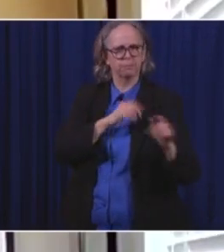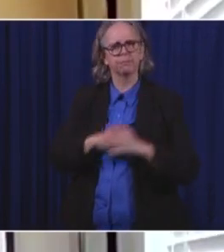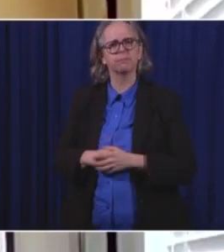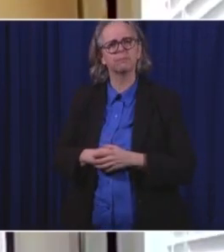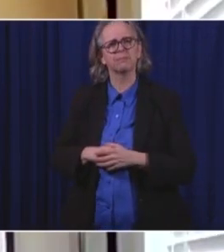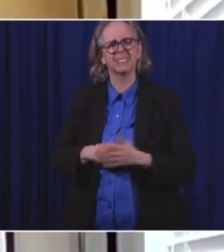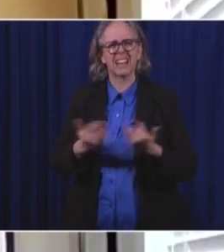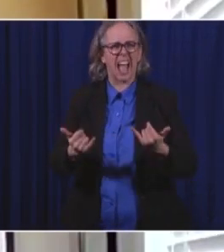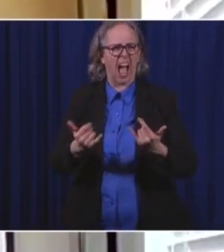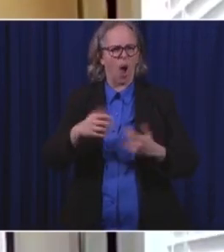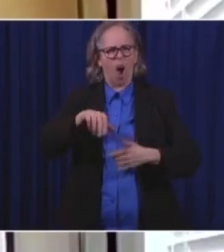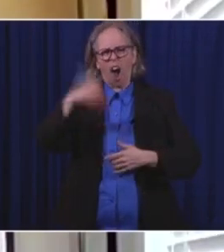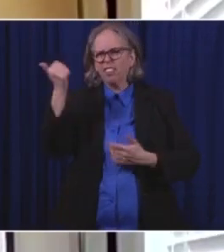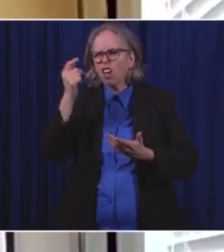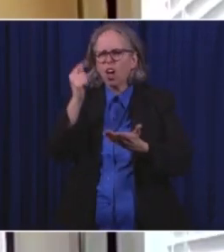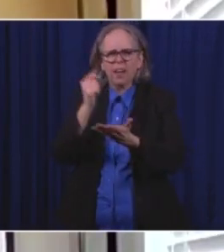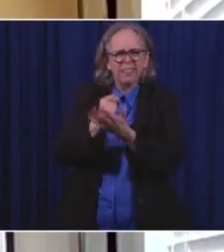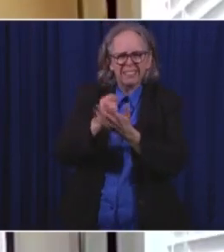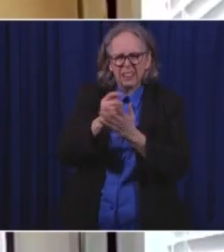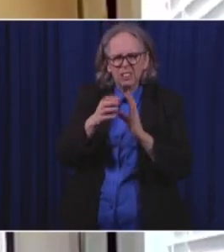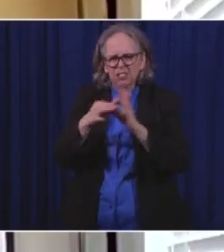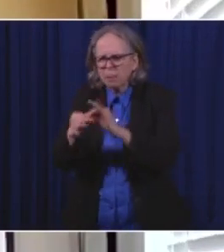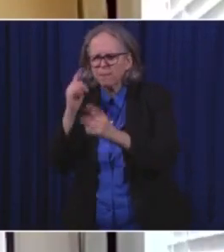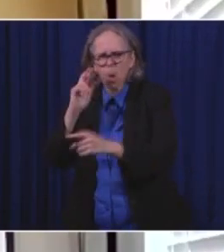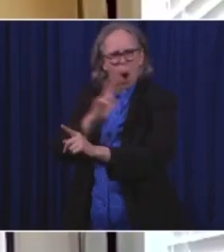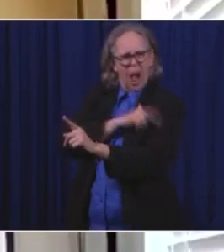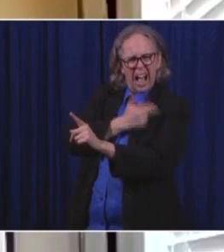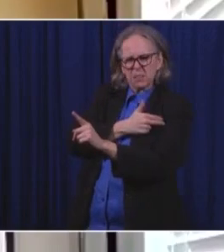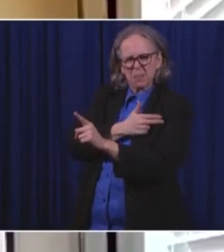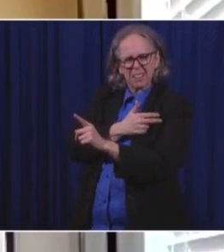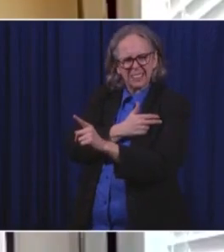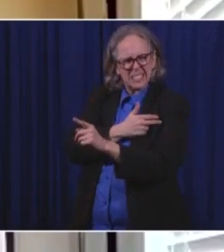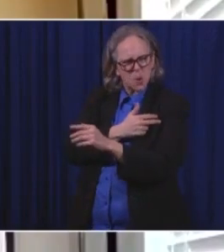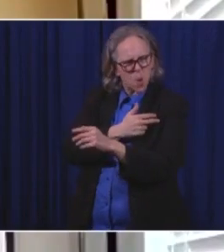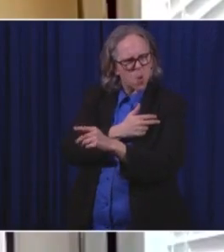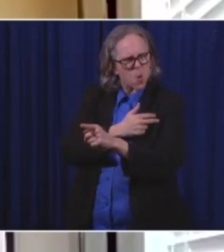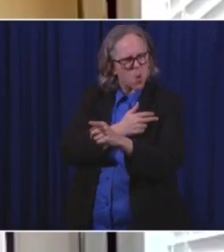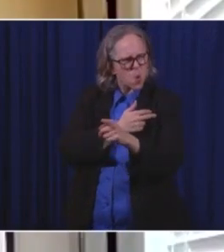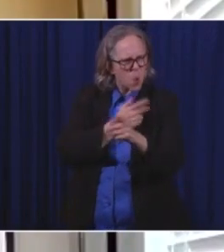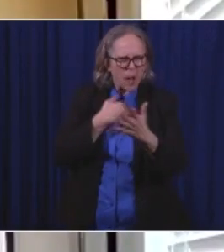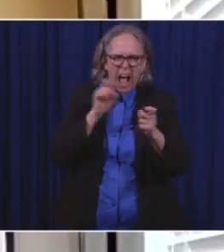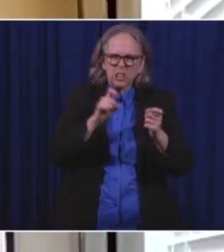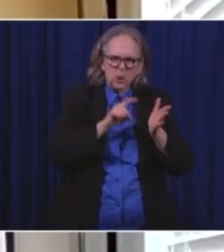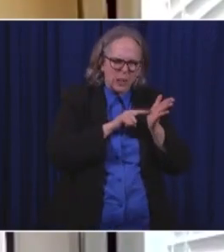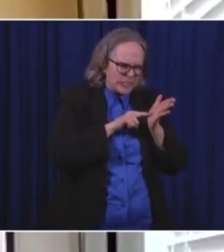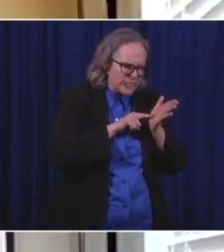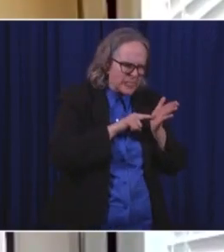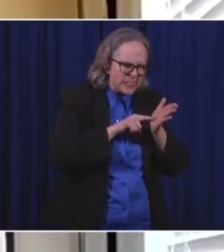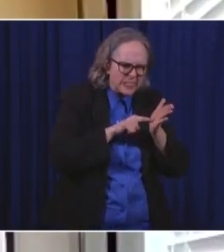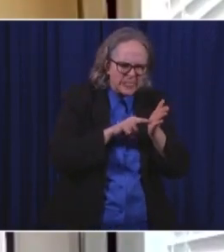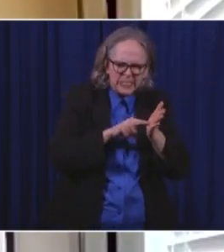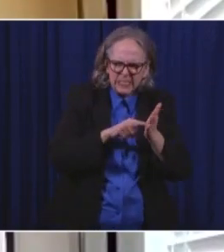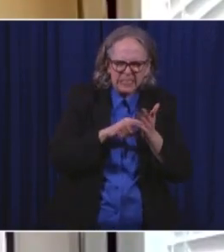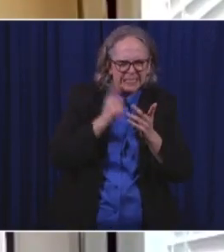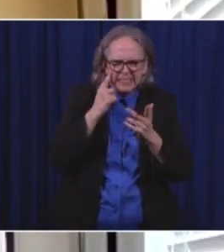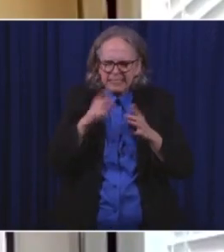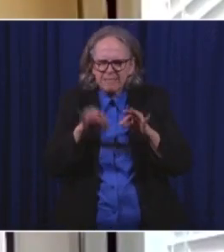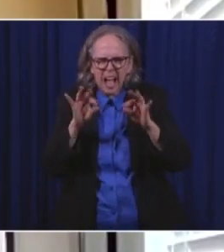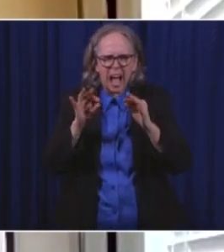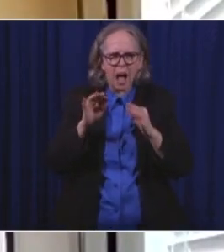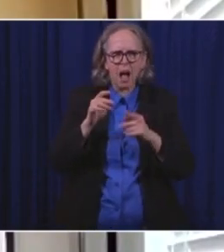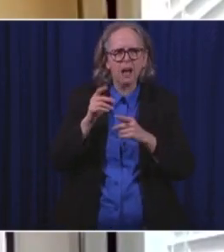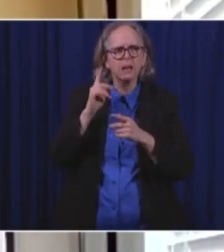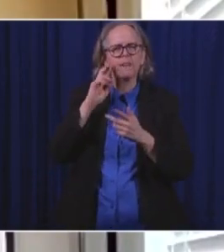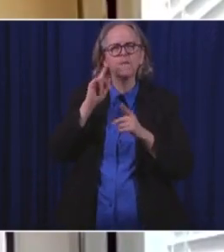hospital, unfortunately, the research primarily points to their impact on sicker hospitalized